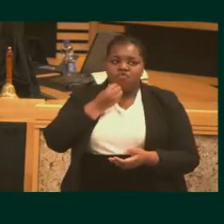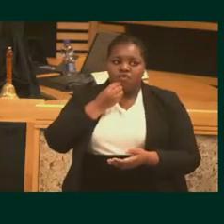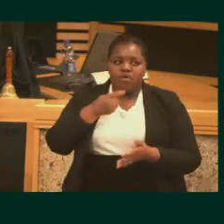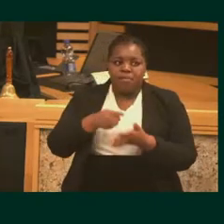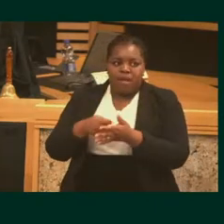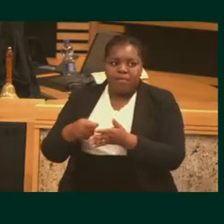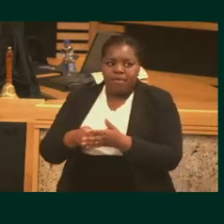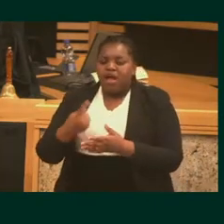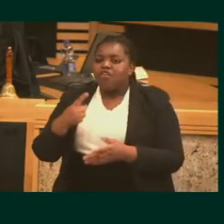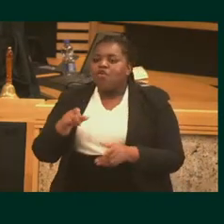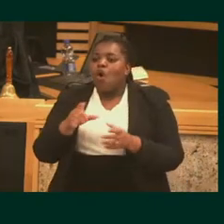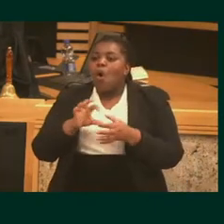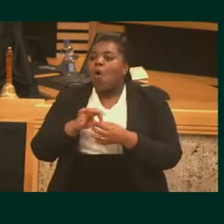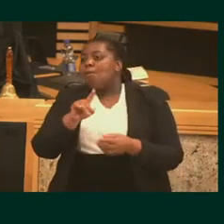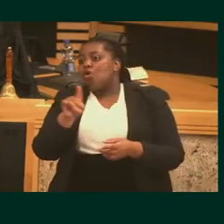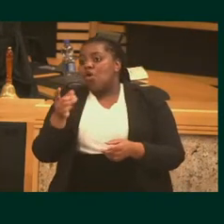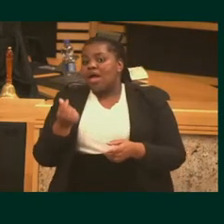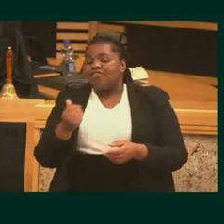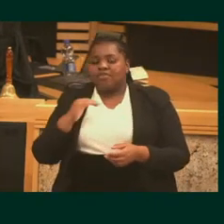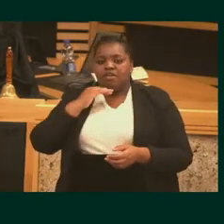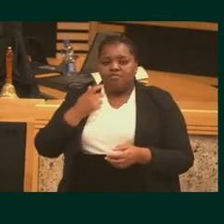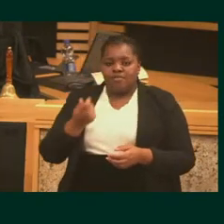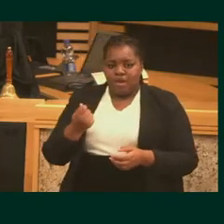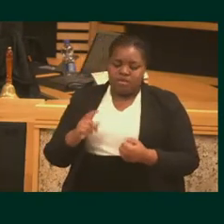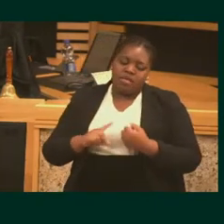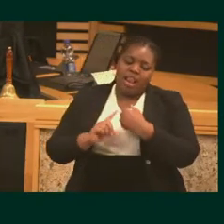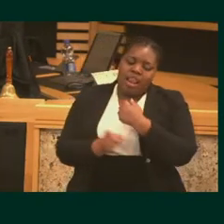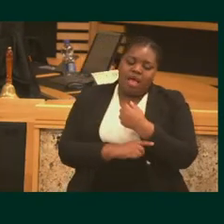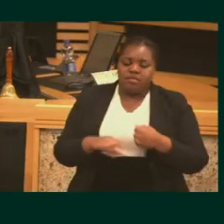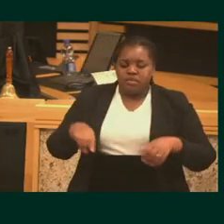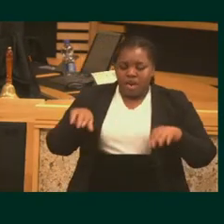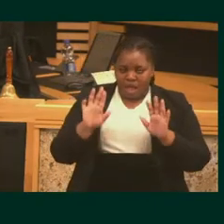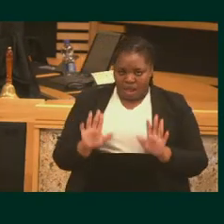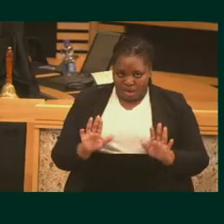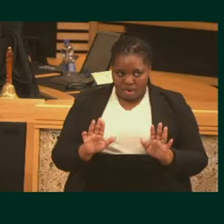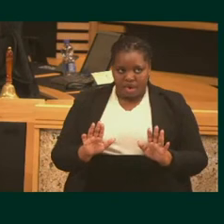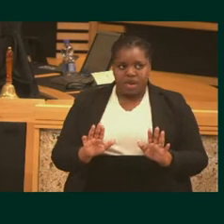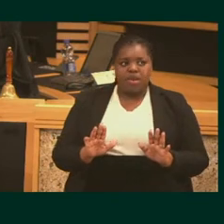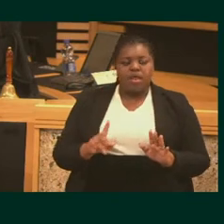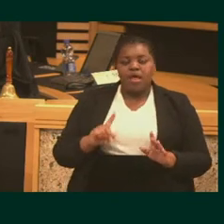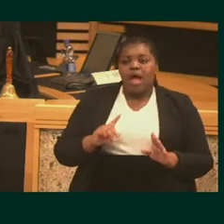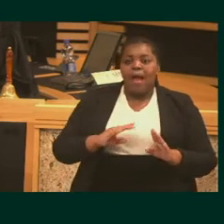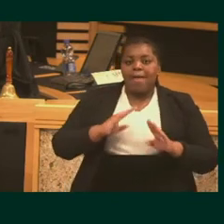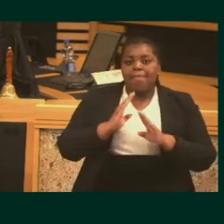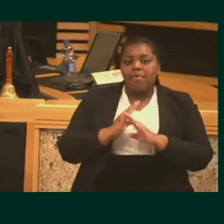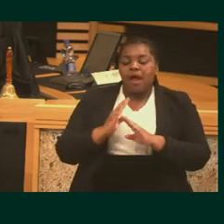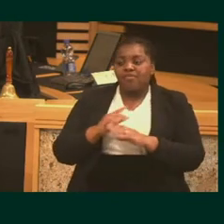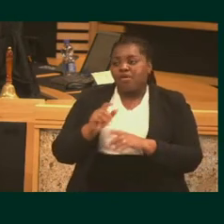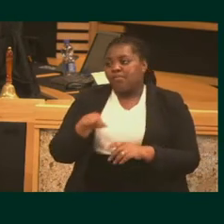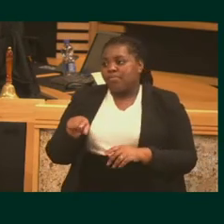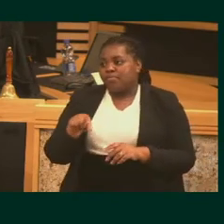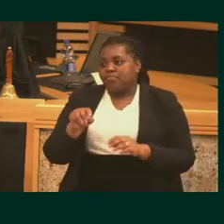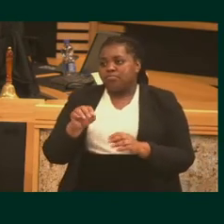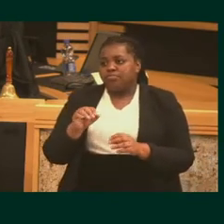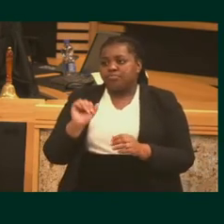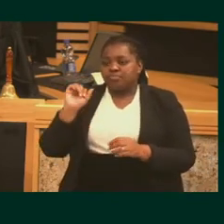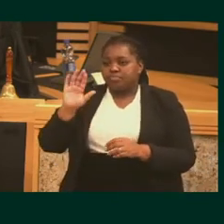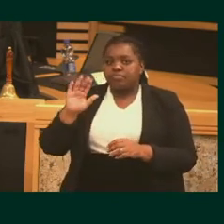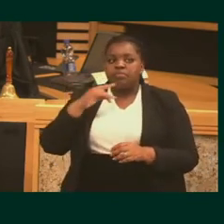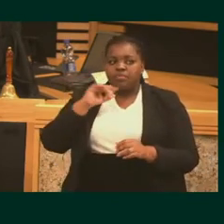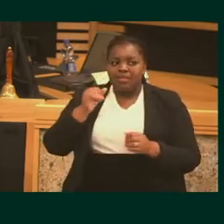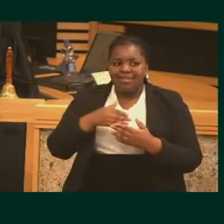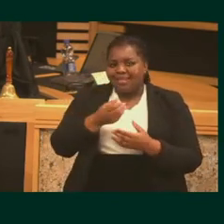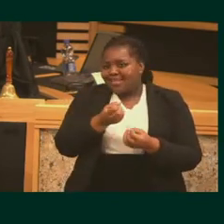lowincome households and lastly nine that PR private titles be provided to all Land Reform